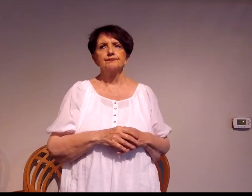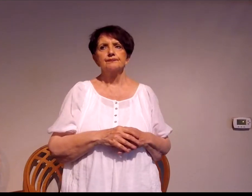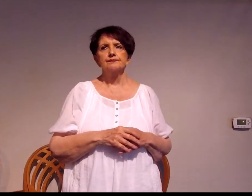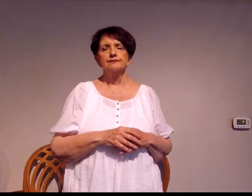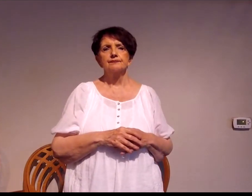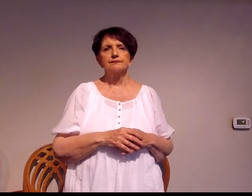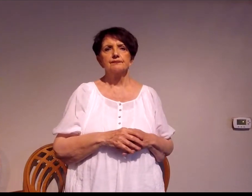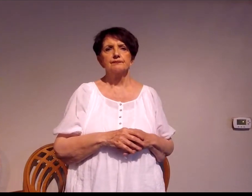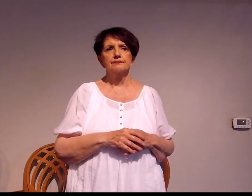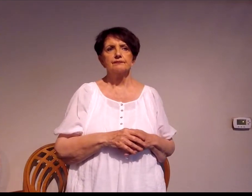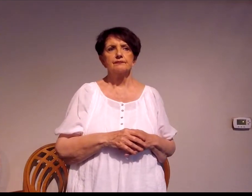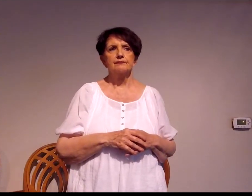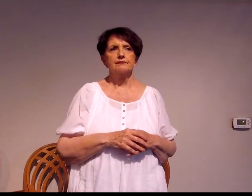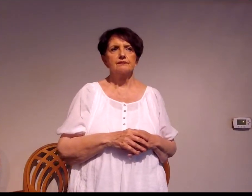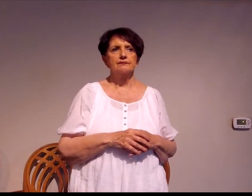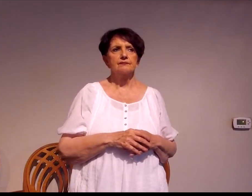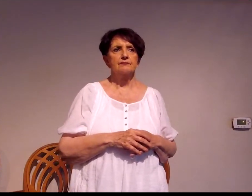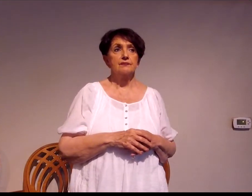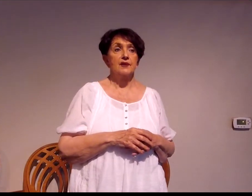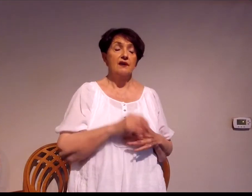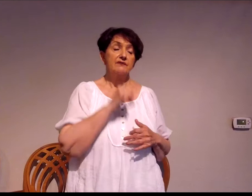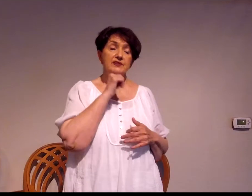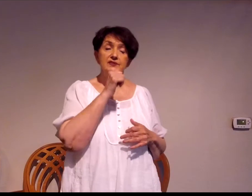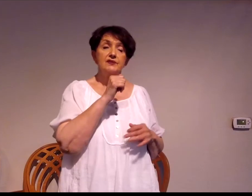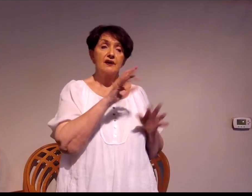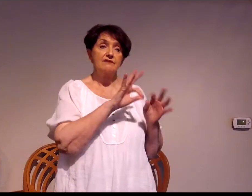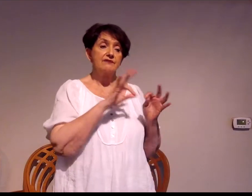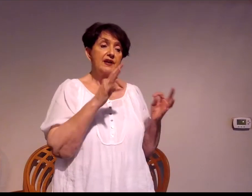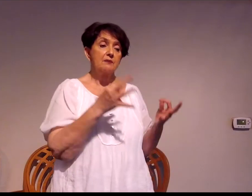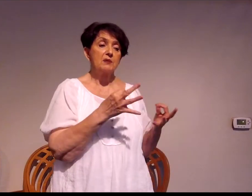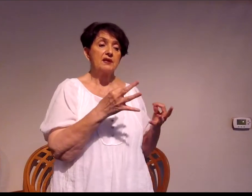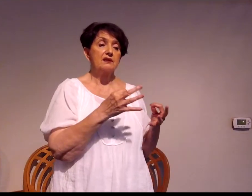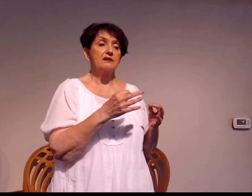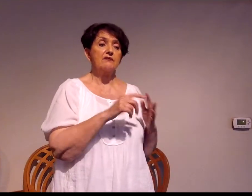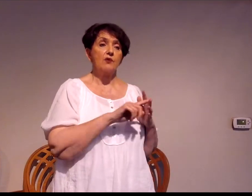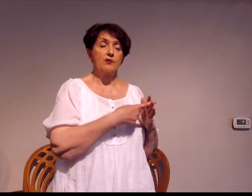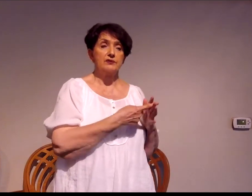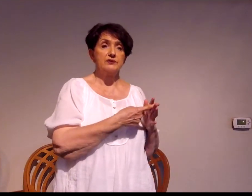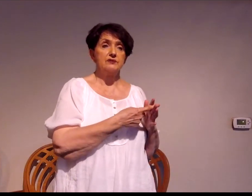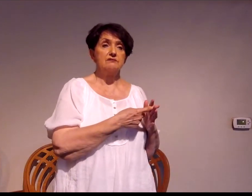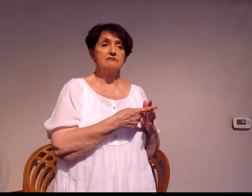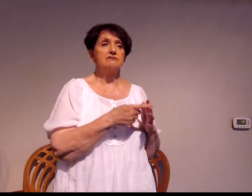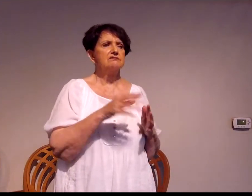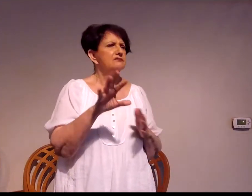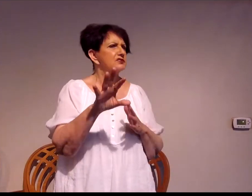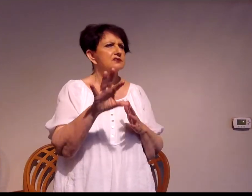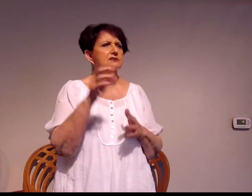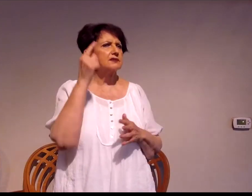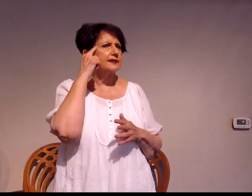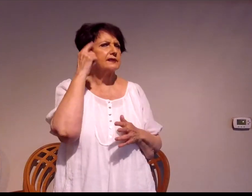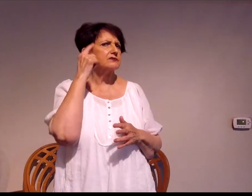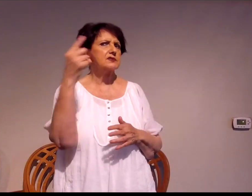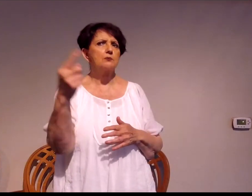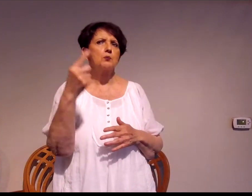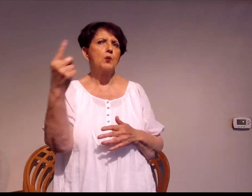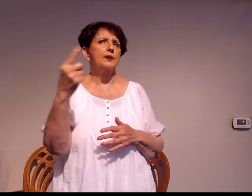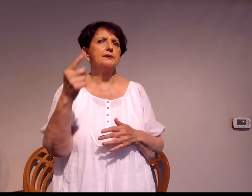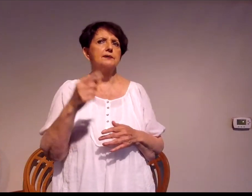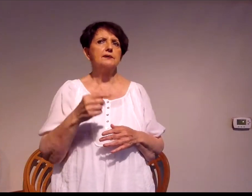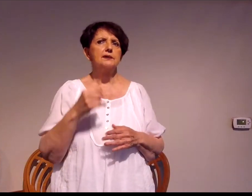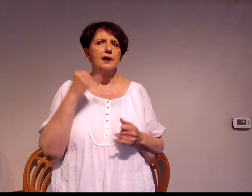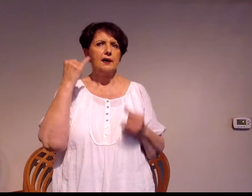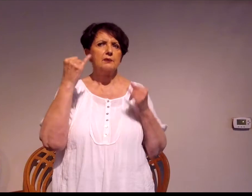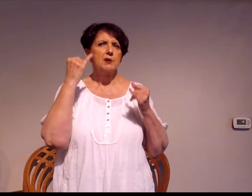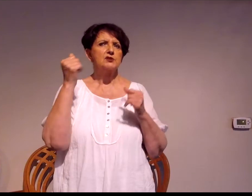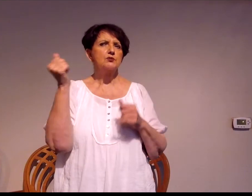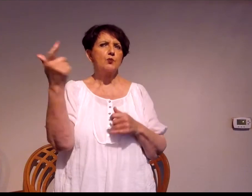If it's not a person that's family of origin, move outside that ring and find someone. So I imagine we all have at